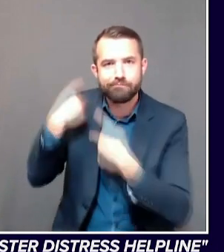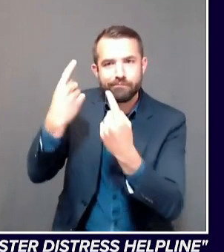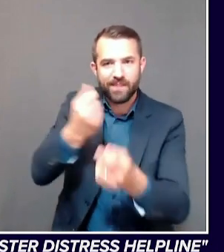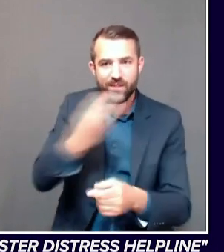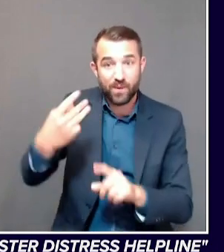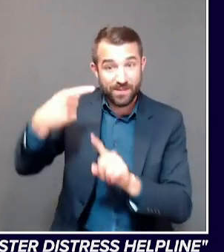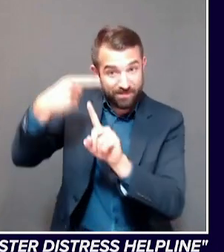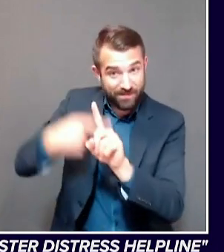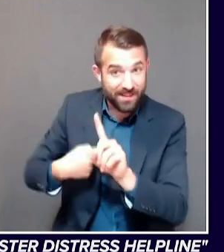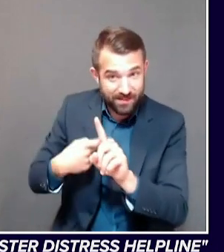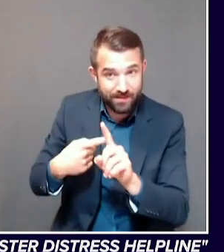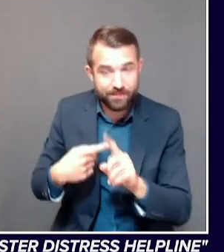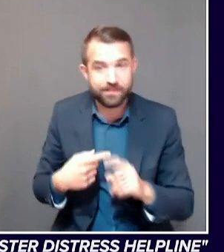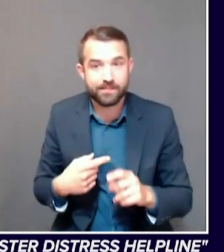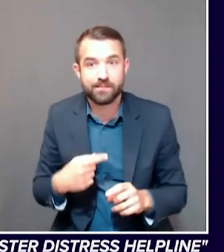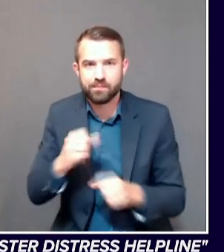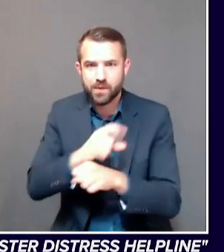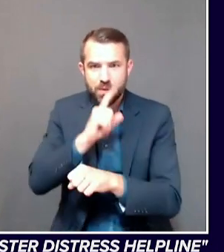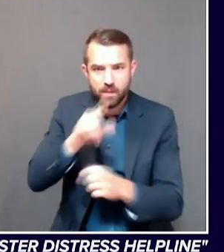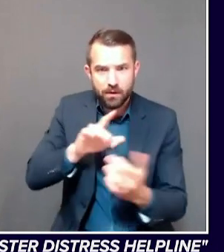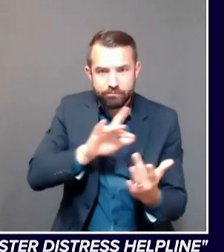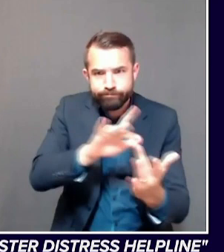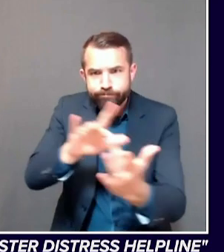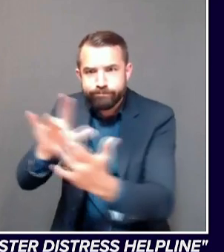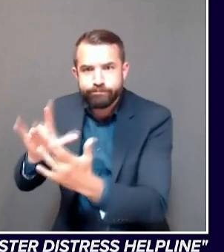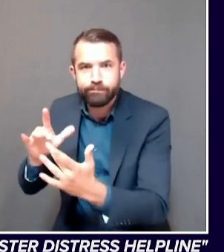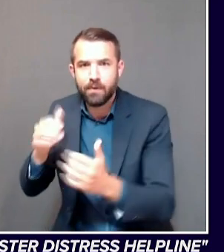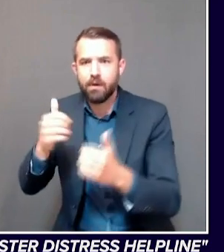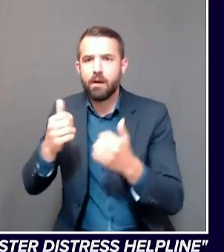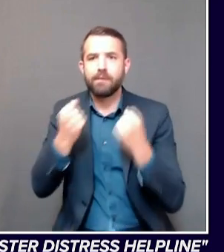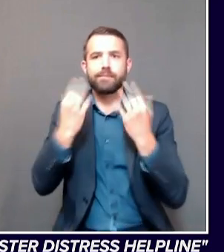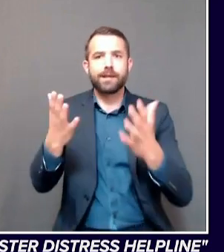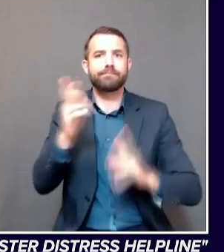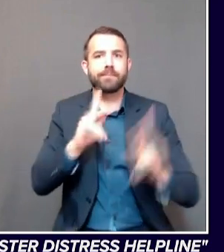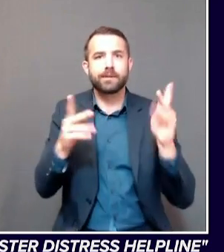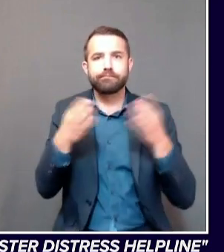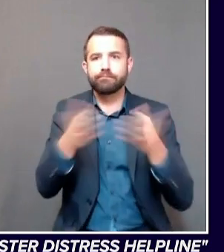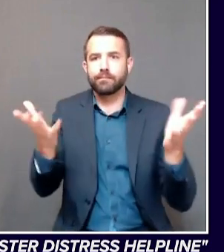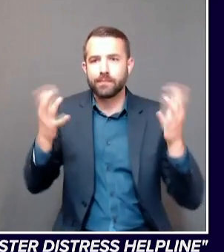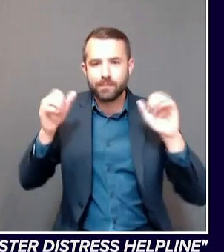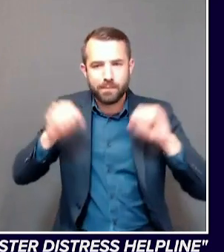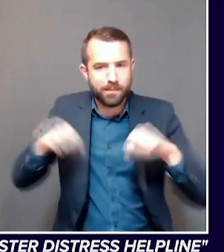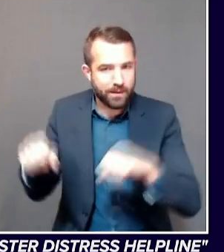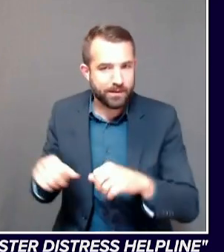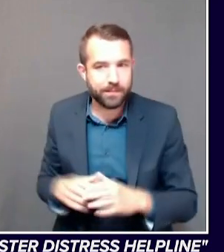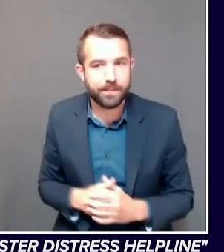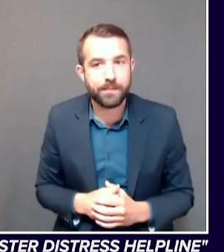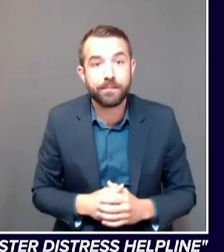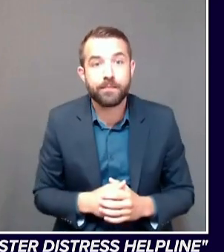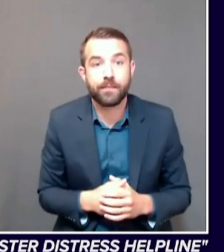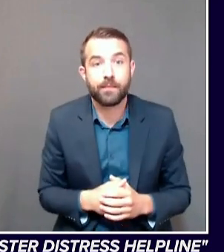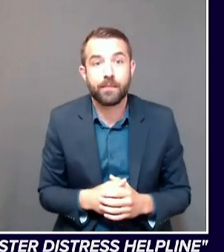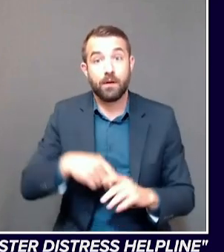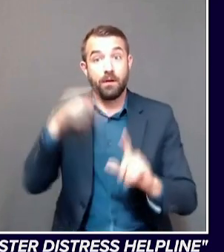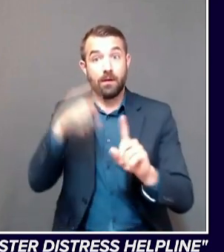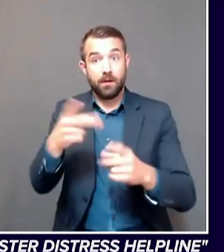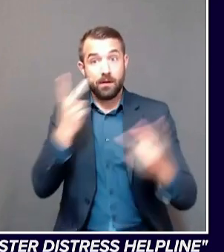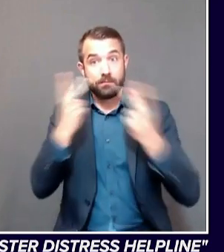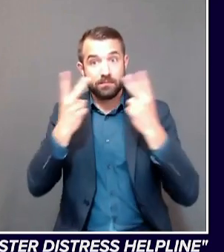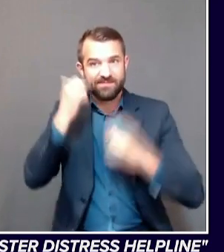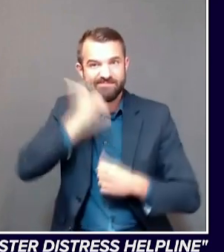months are able to reach as many people as possible. There are two people that you see every single